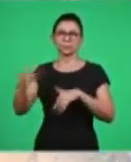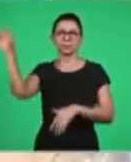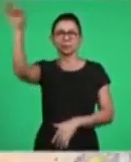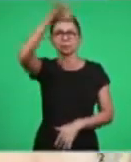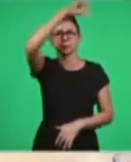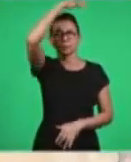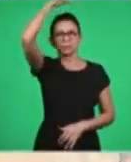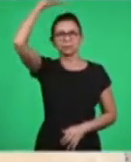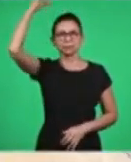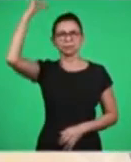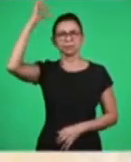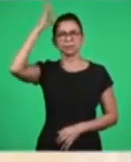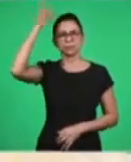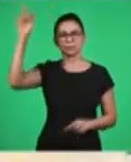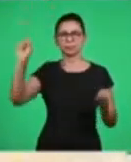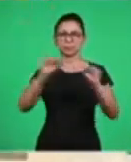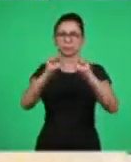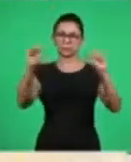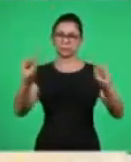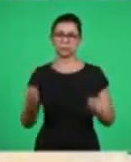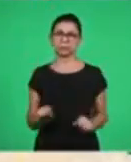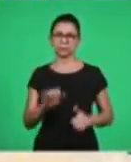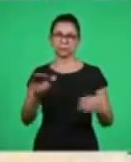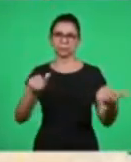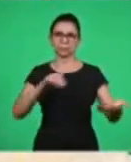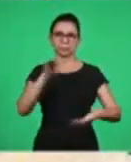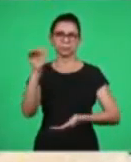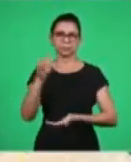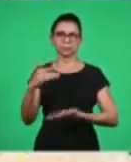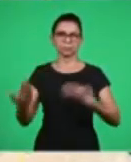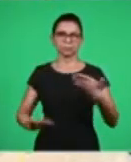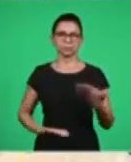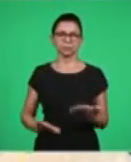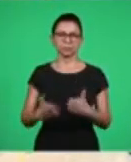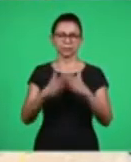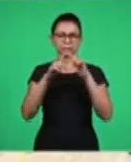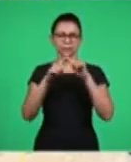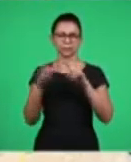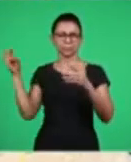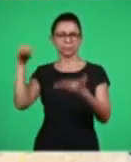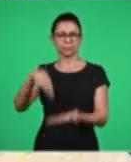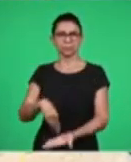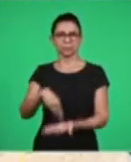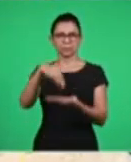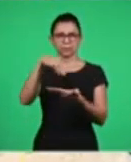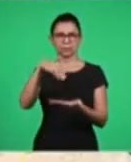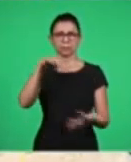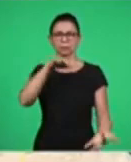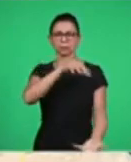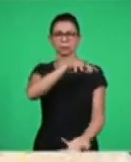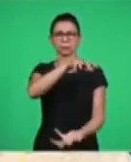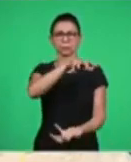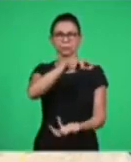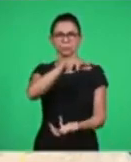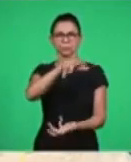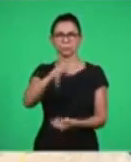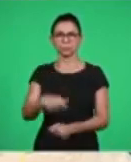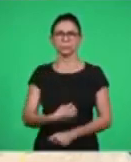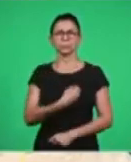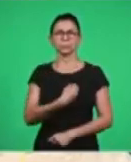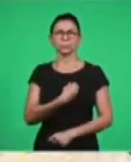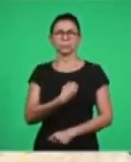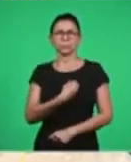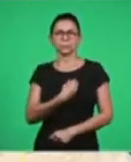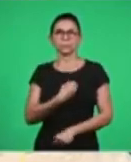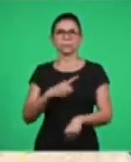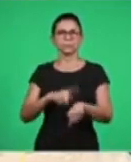same spirit. Through the system of transmission, the members of the Maranatha Christian Church of the entire planet